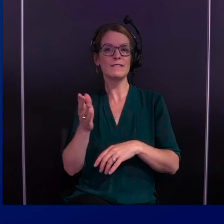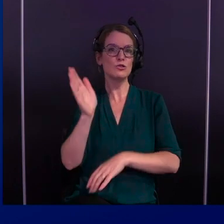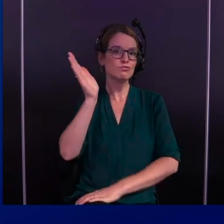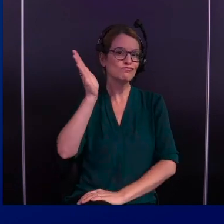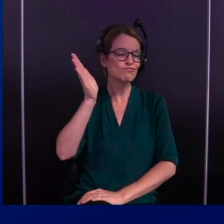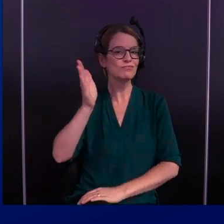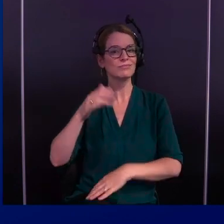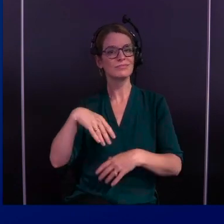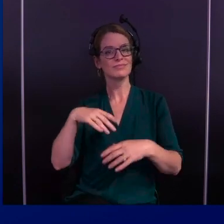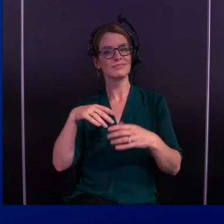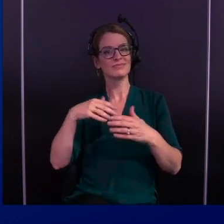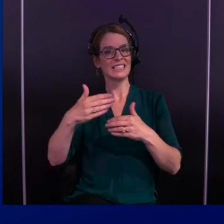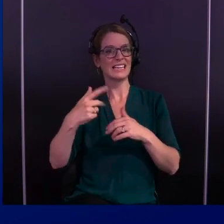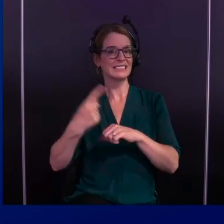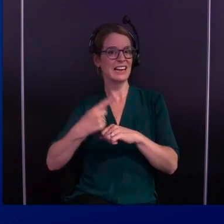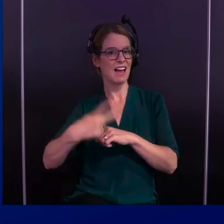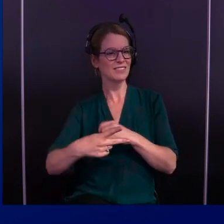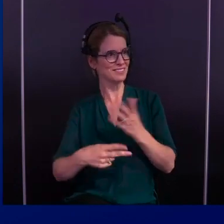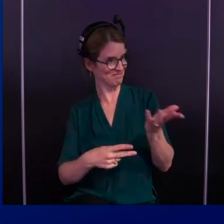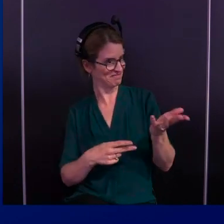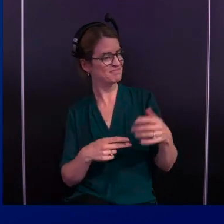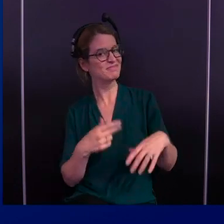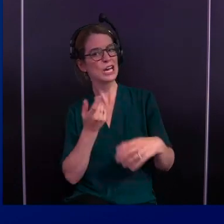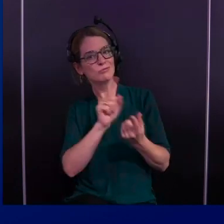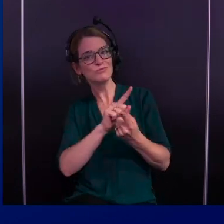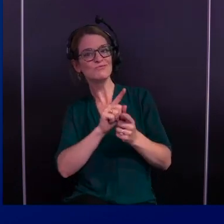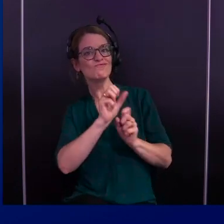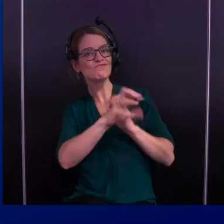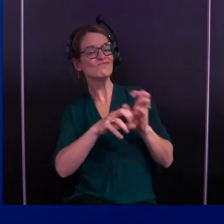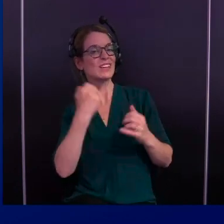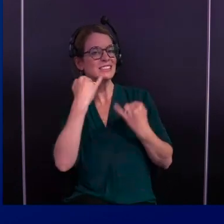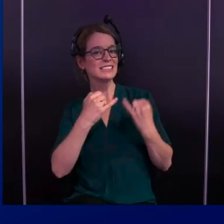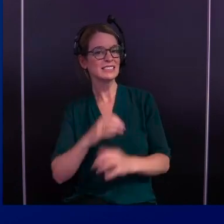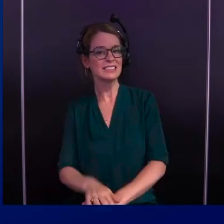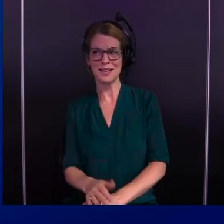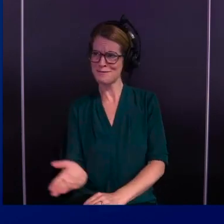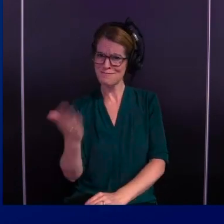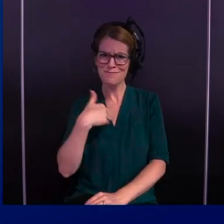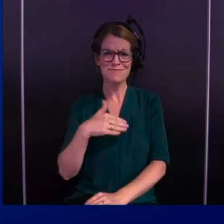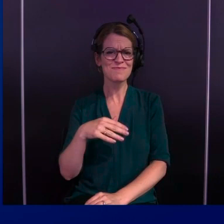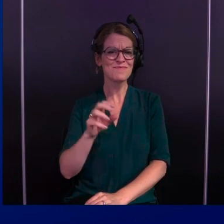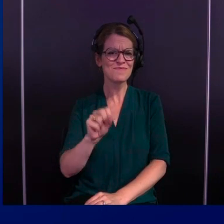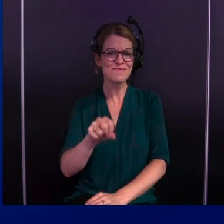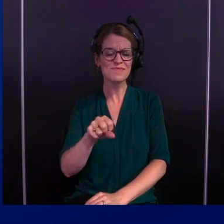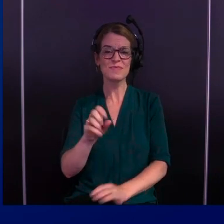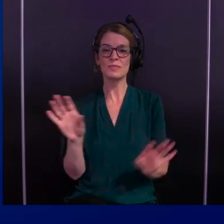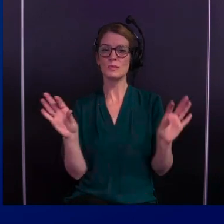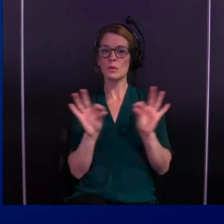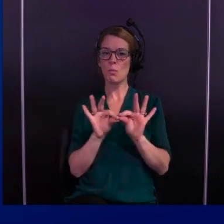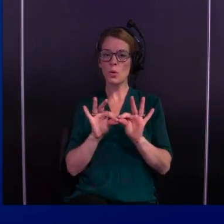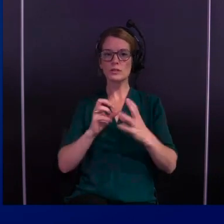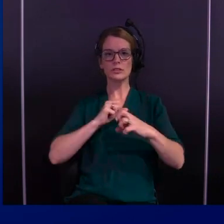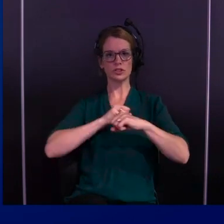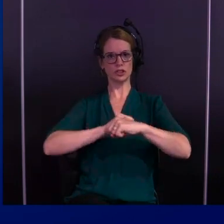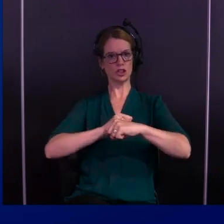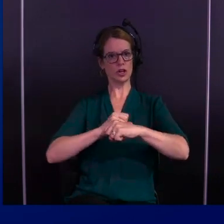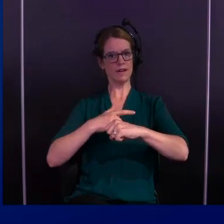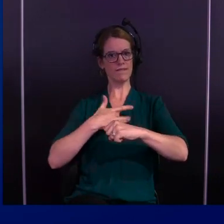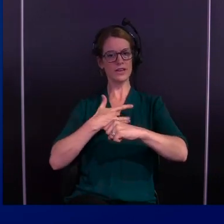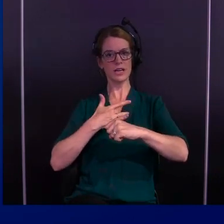half. Throw some ideas his way. Yeah, throw some ideas if you'd love to learn. It's all about making security approachable for all